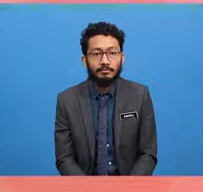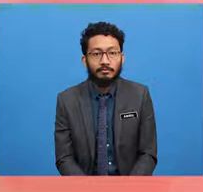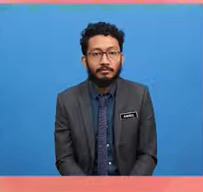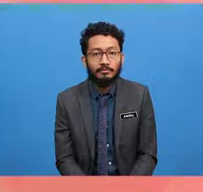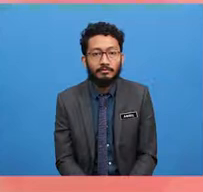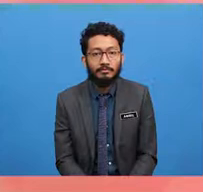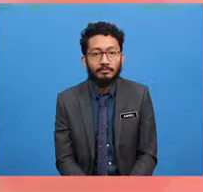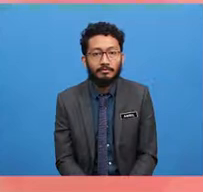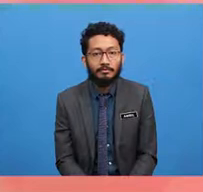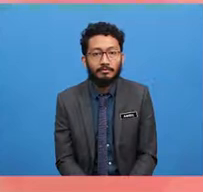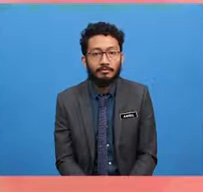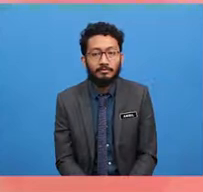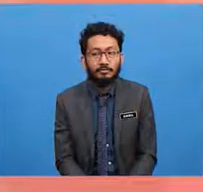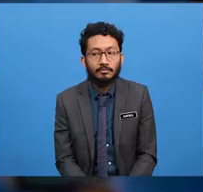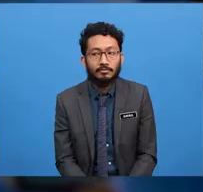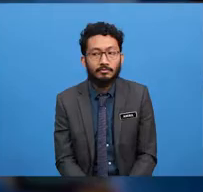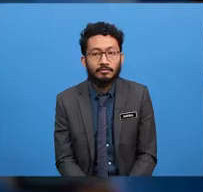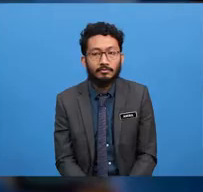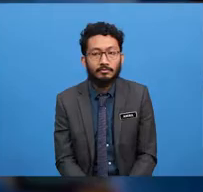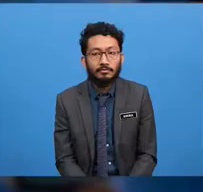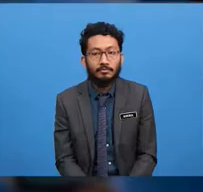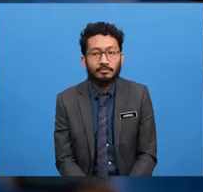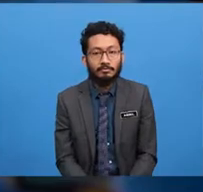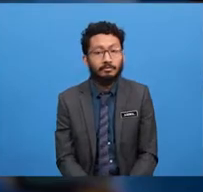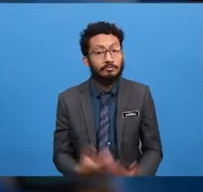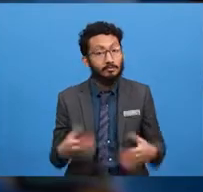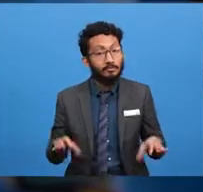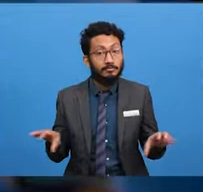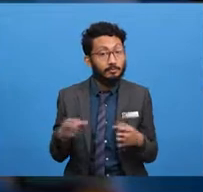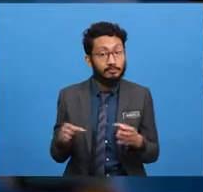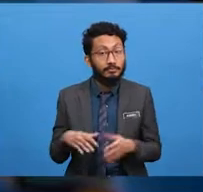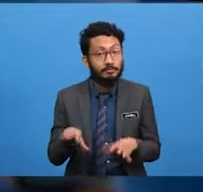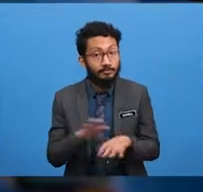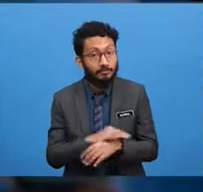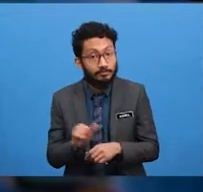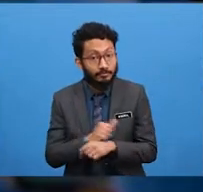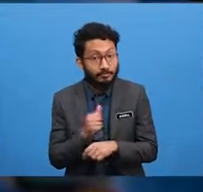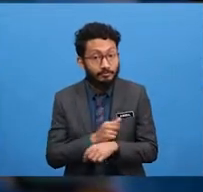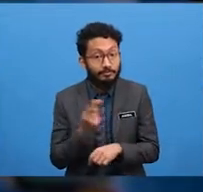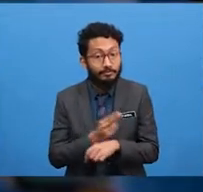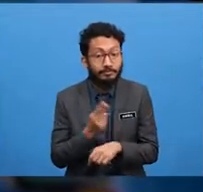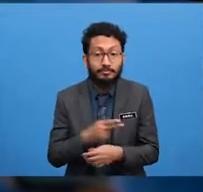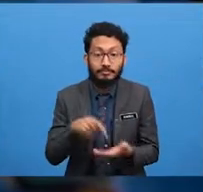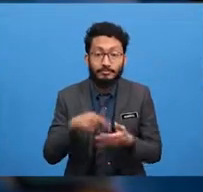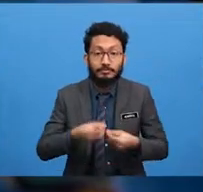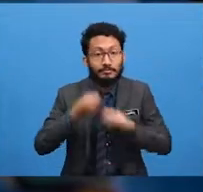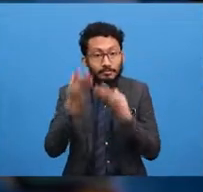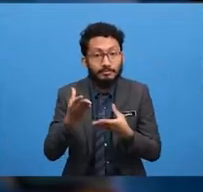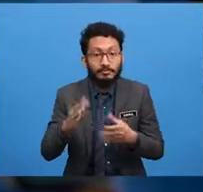or footbridge. Let's do some practice in using these expressions or